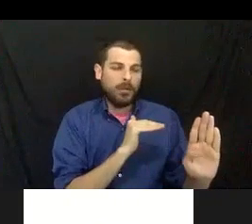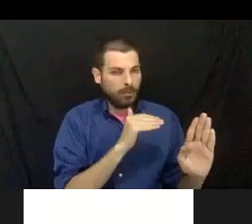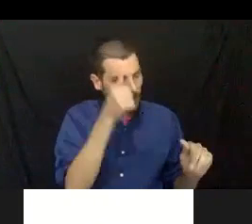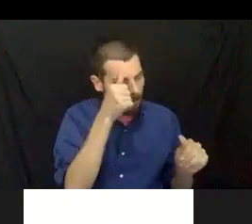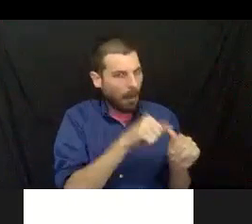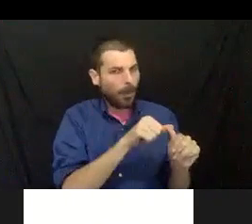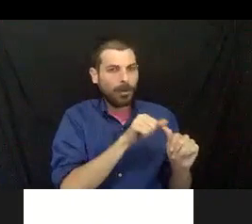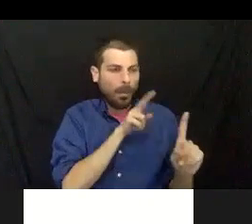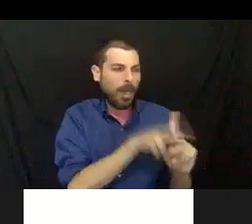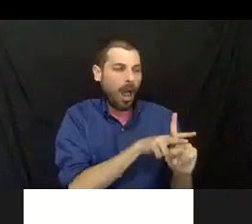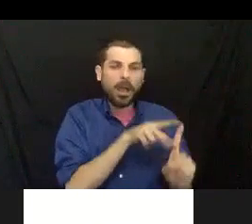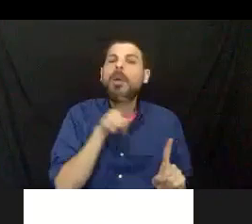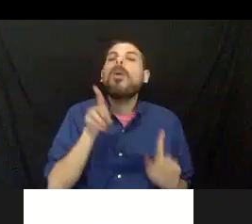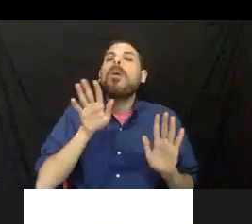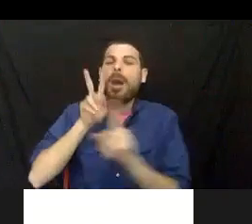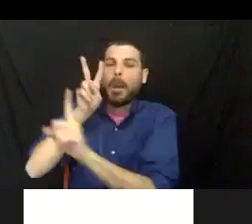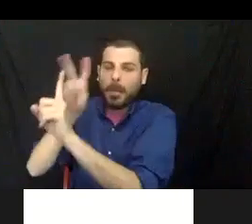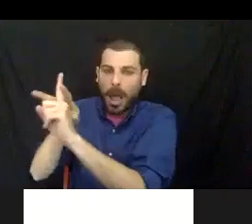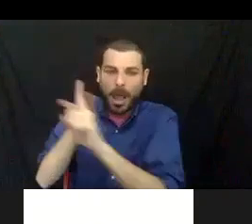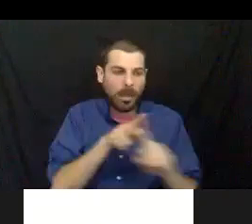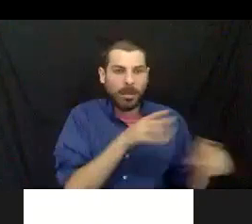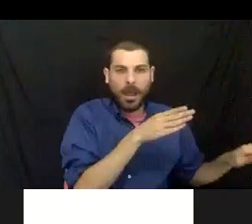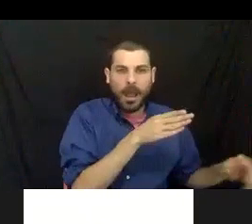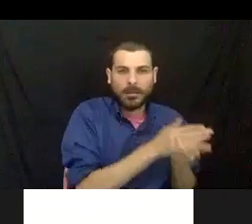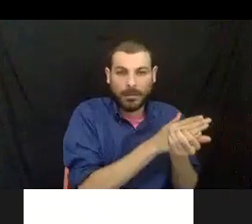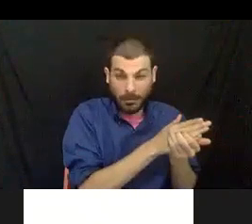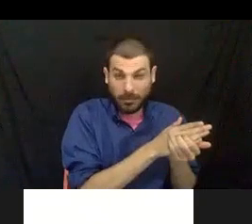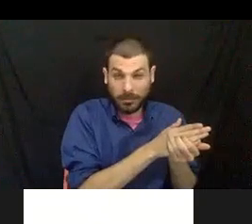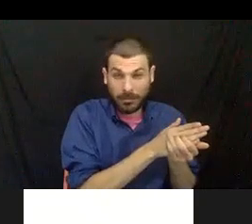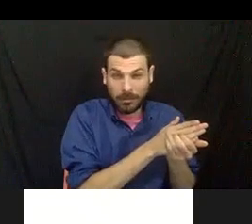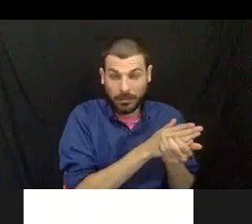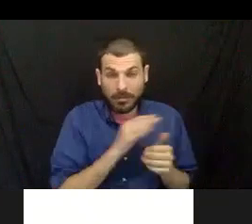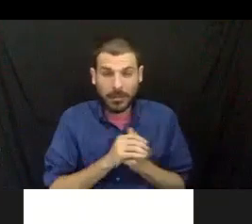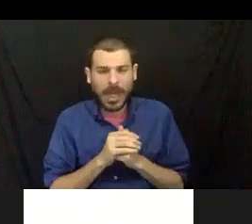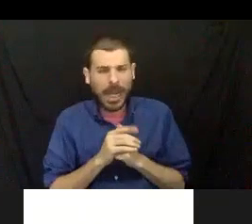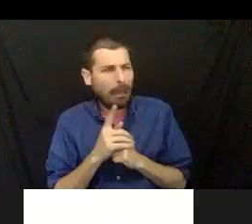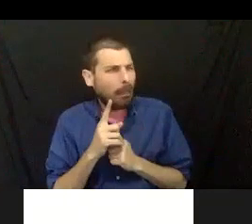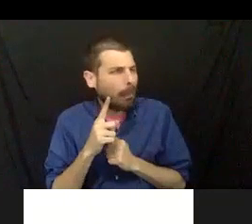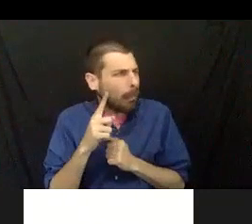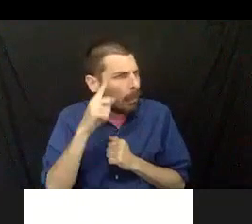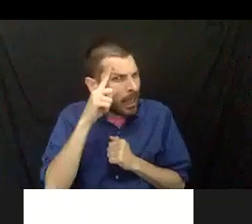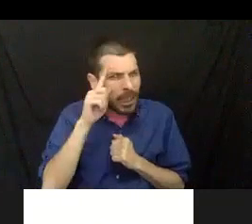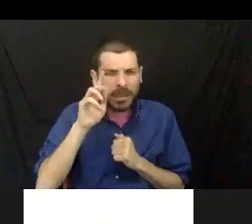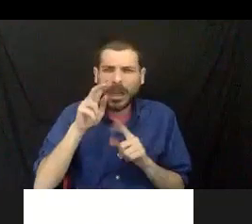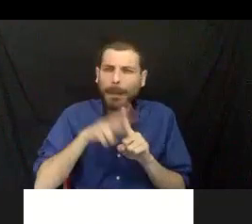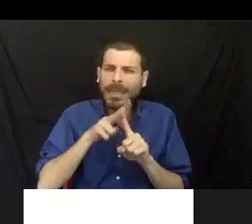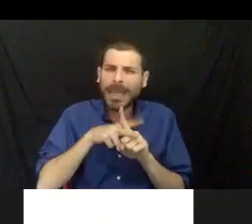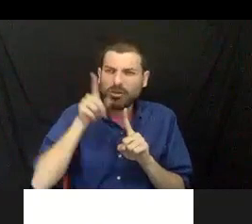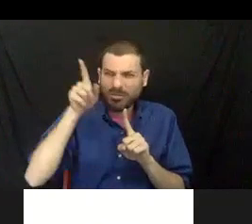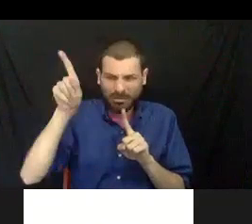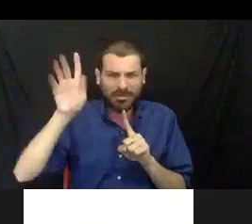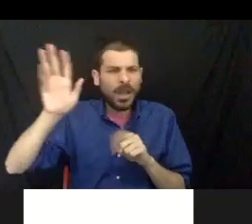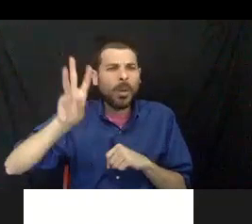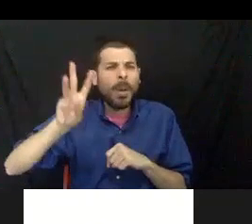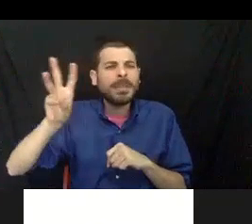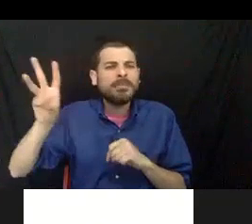they should be directing you. I think the application's available on their website, but they should be directing you to apply